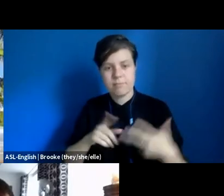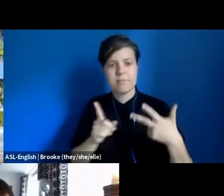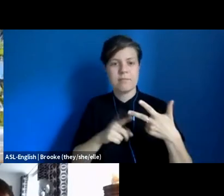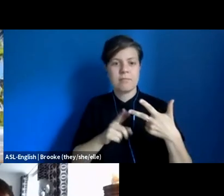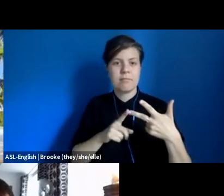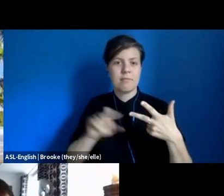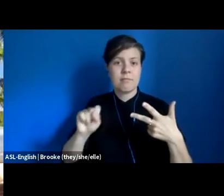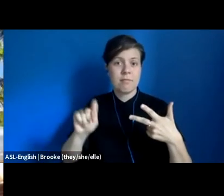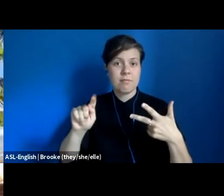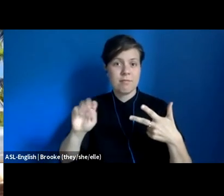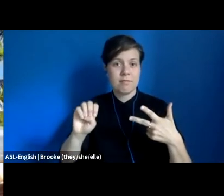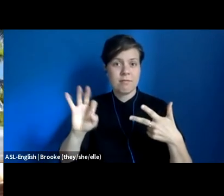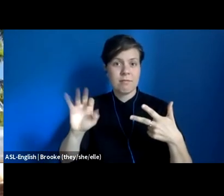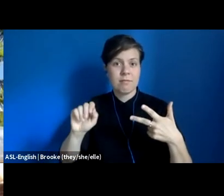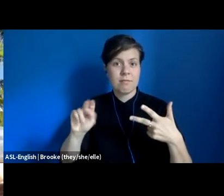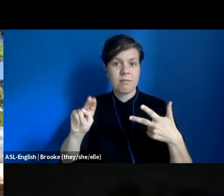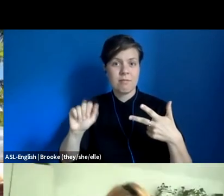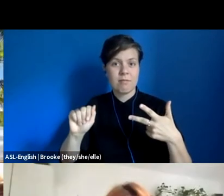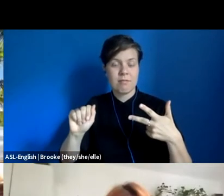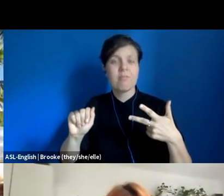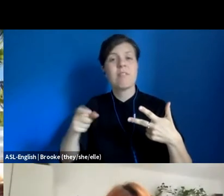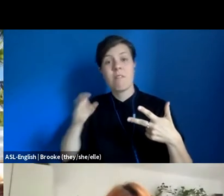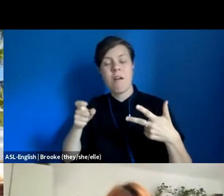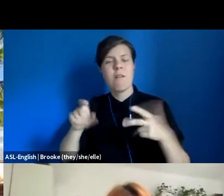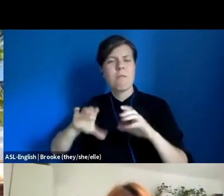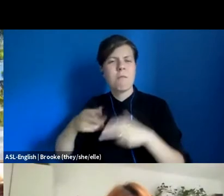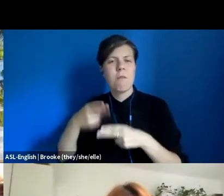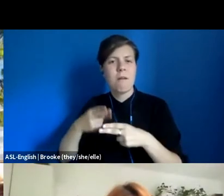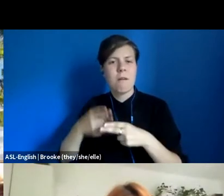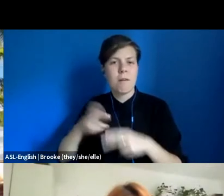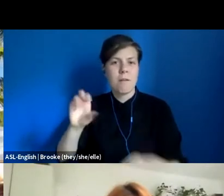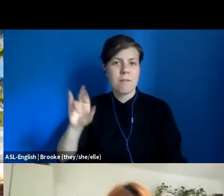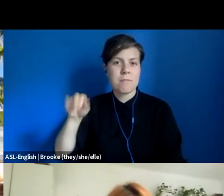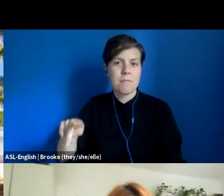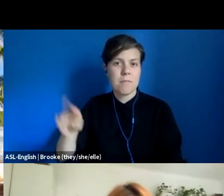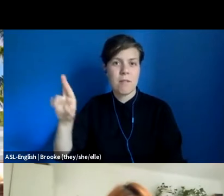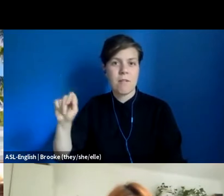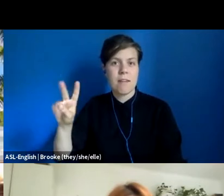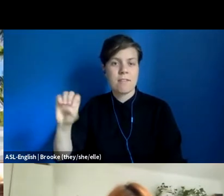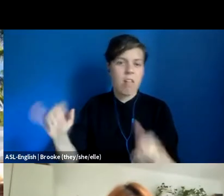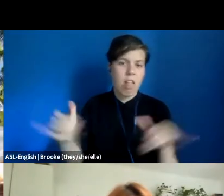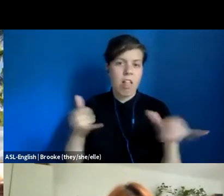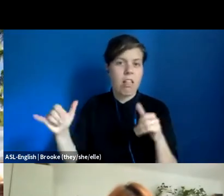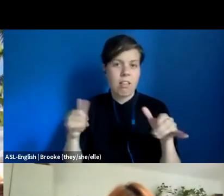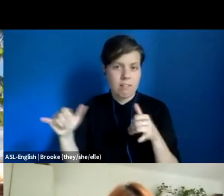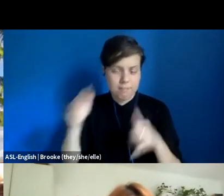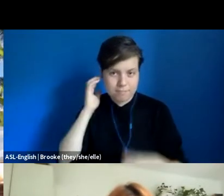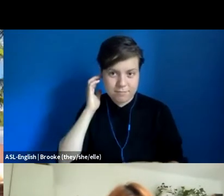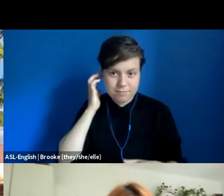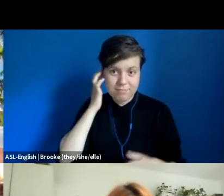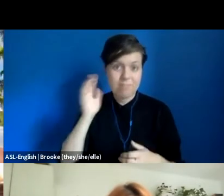I guess we're gonna hand it over to them because really they are the one we want to hear more from. So hi